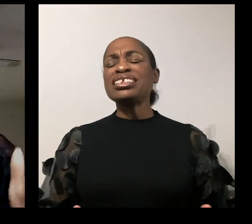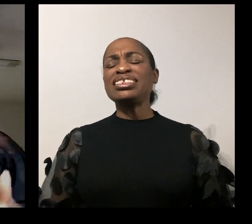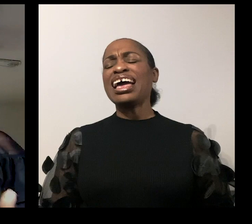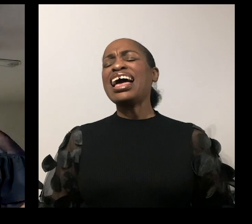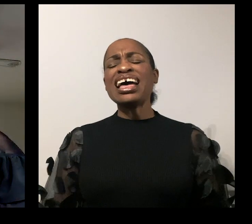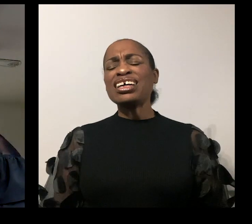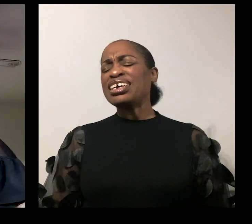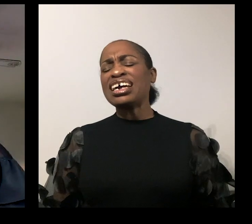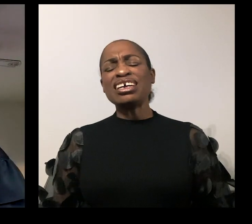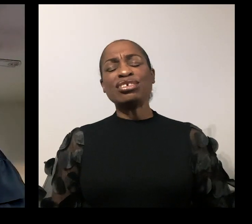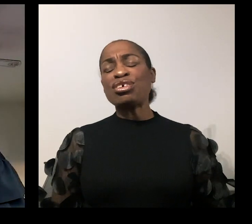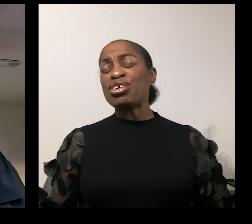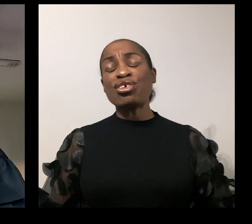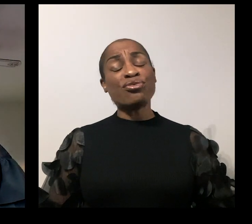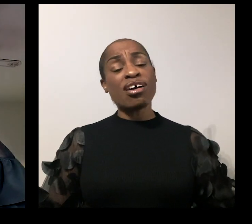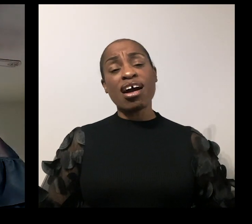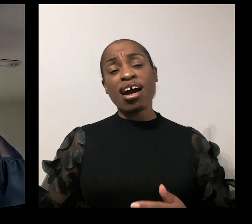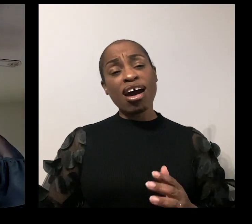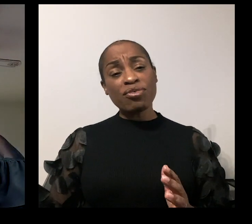We stand.